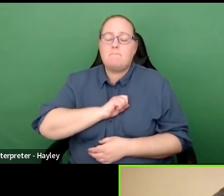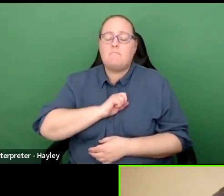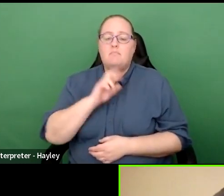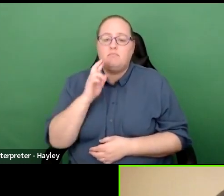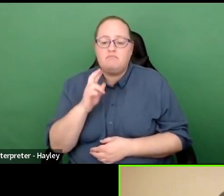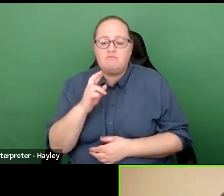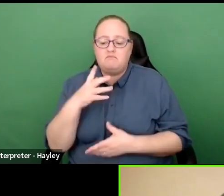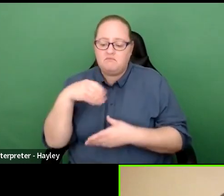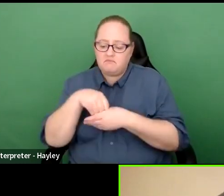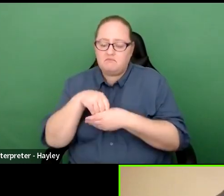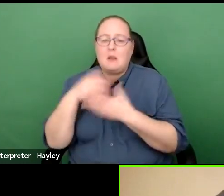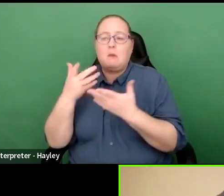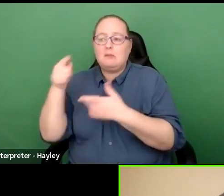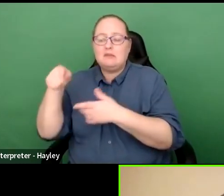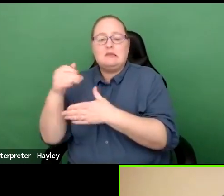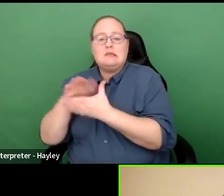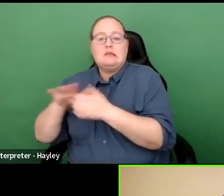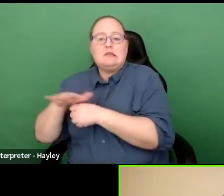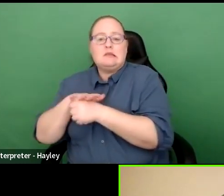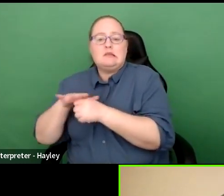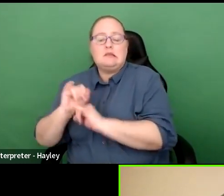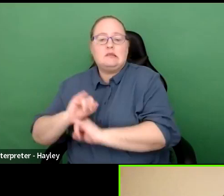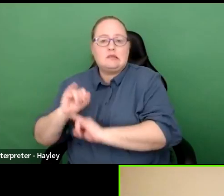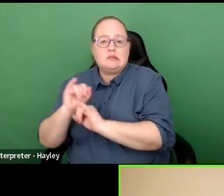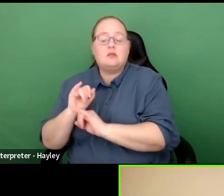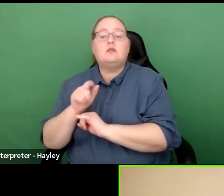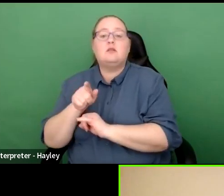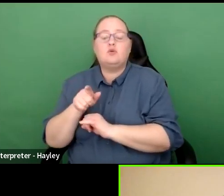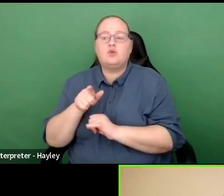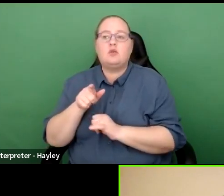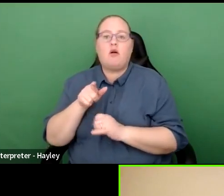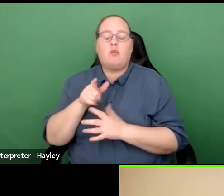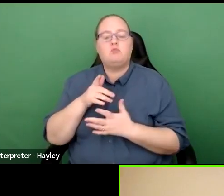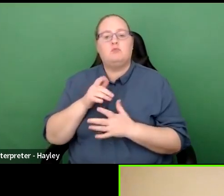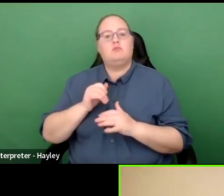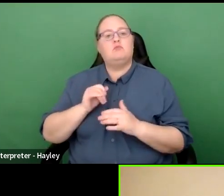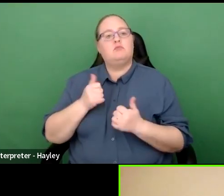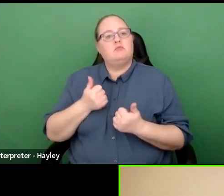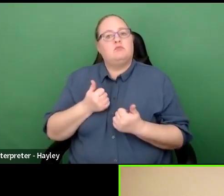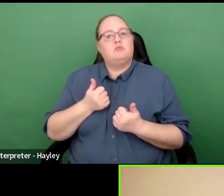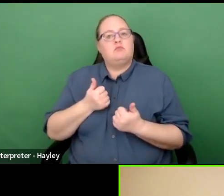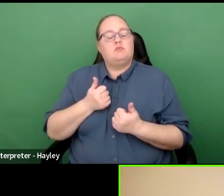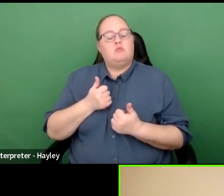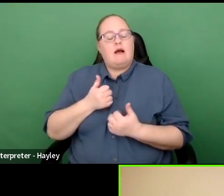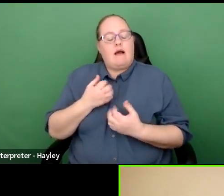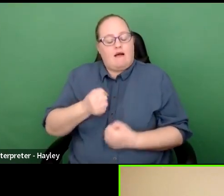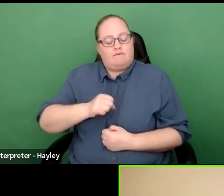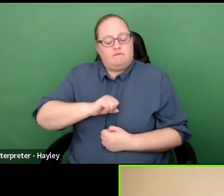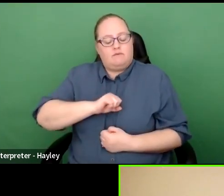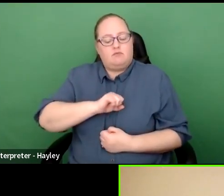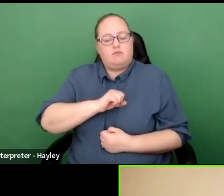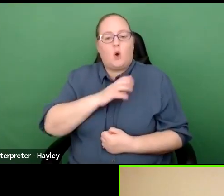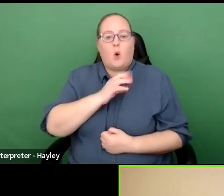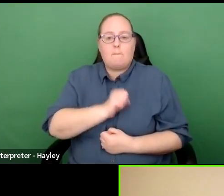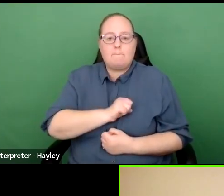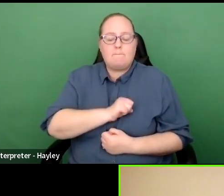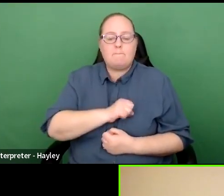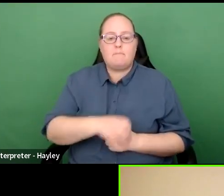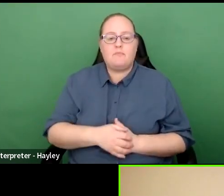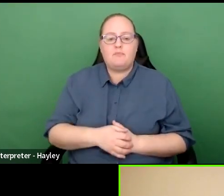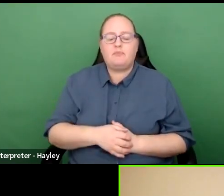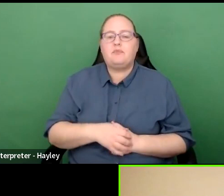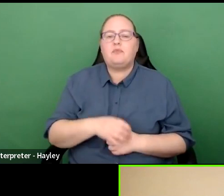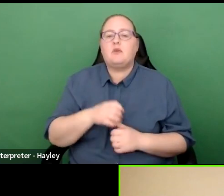her book, I could not help thinking of another book, a great novel by Alexander